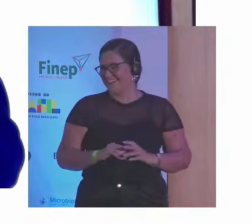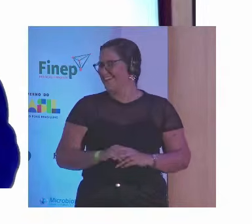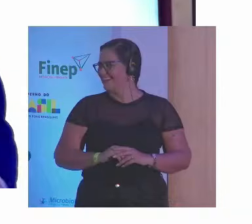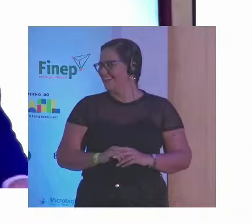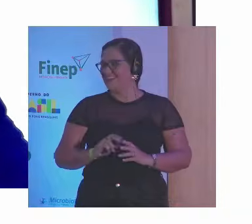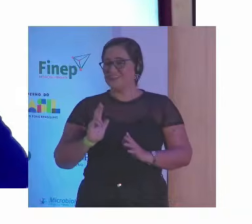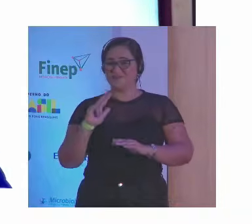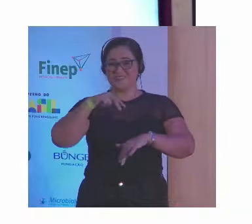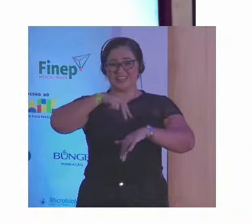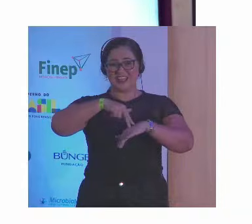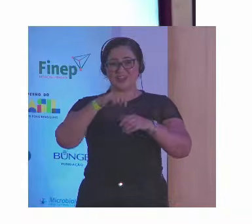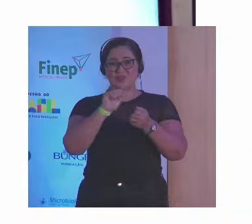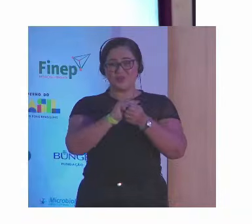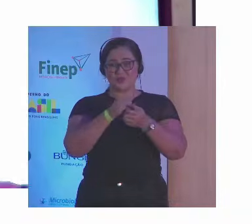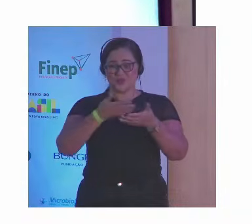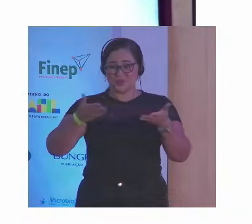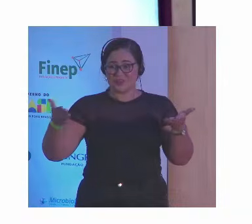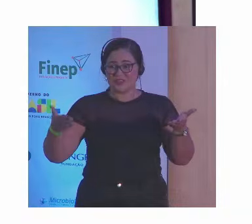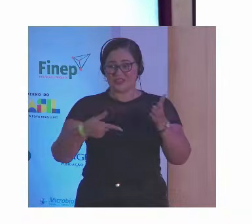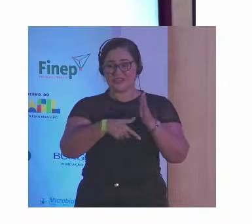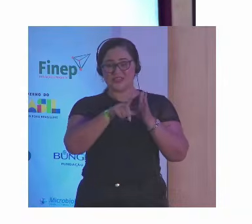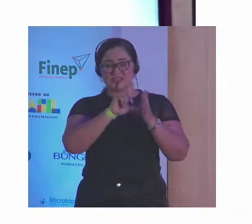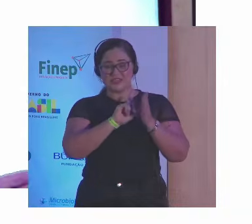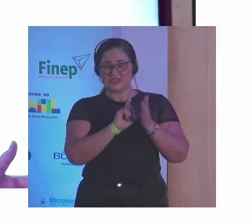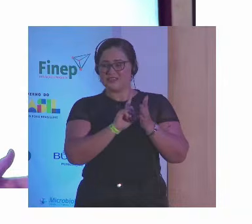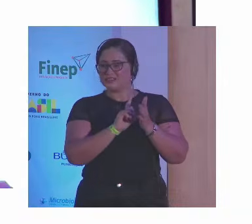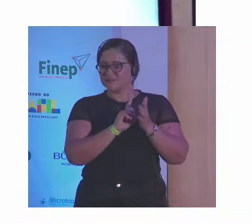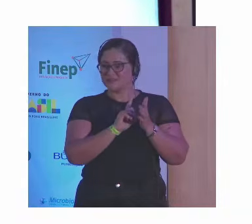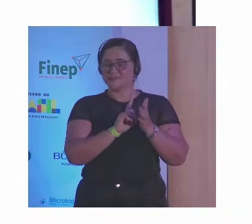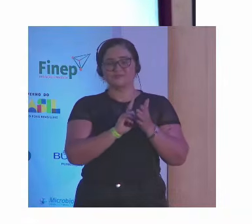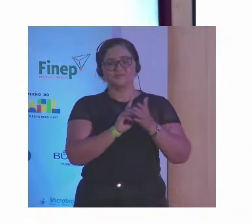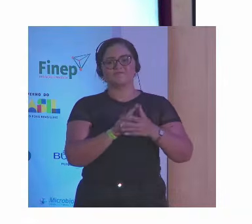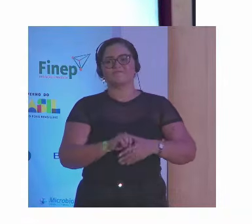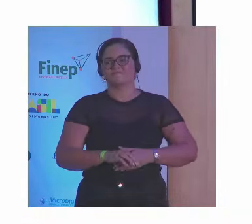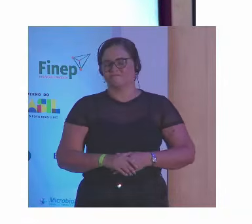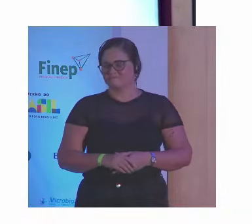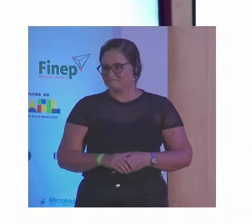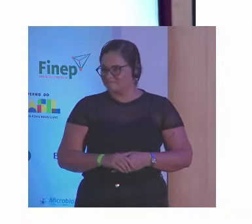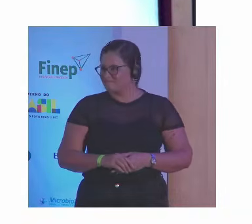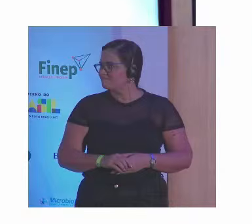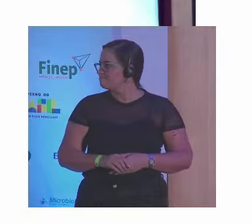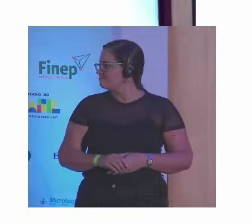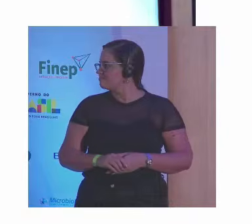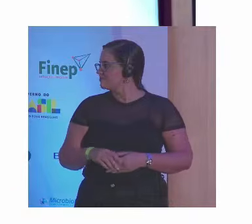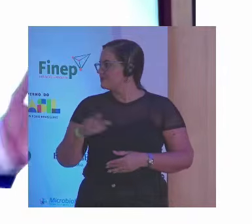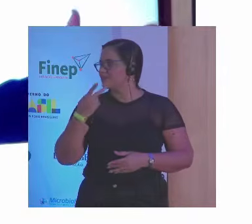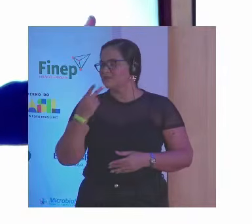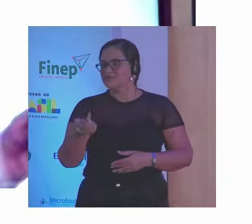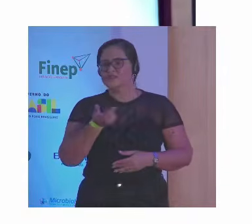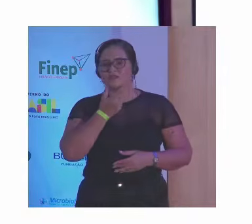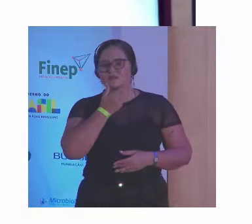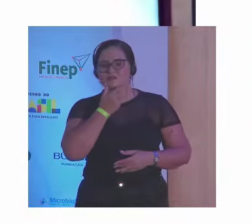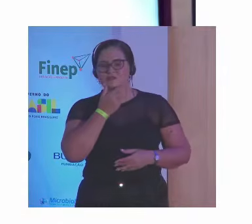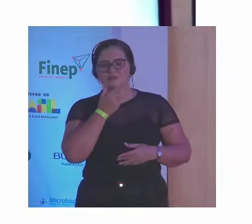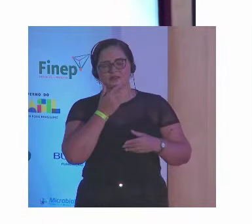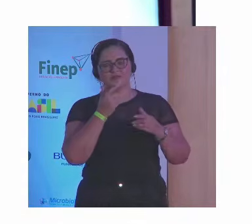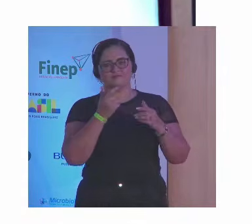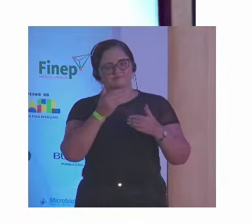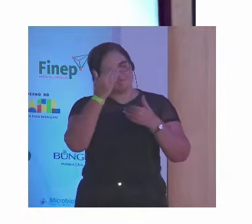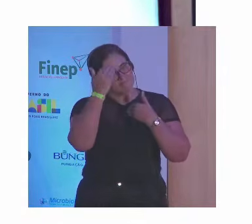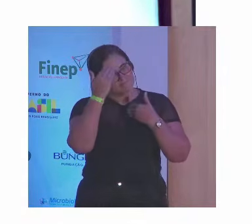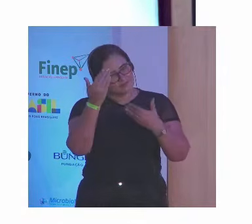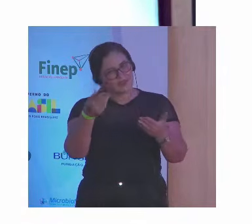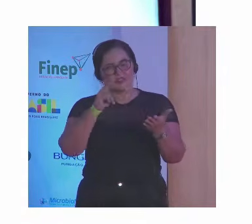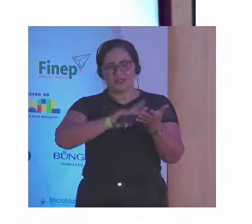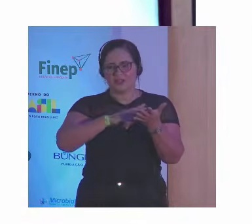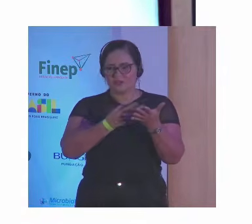estar aqui com vocês. Thank you very much for allowing me to speak in English. Thank you for the translation. And please tell me if